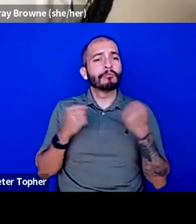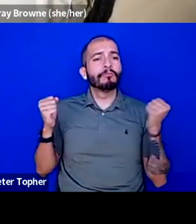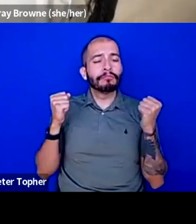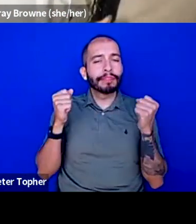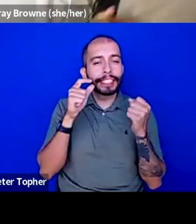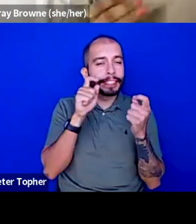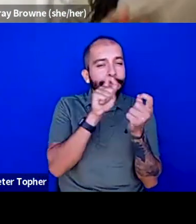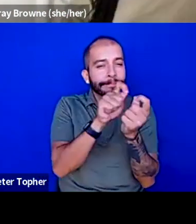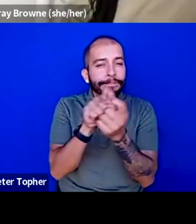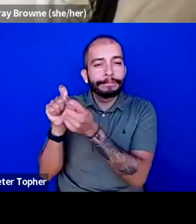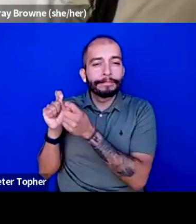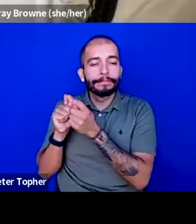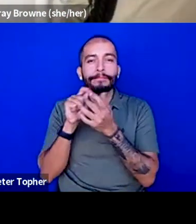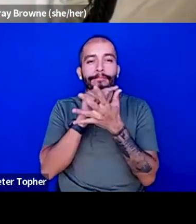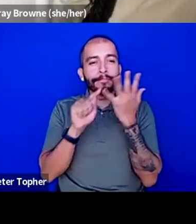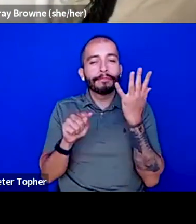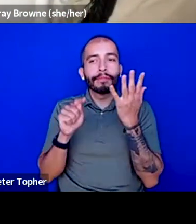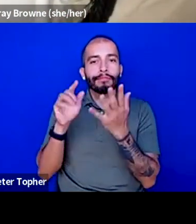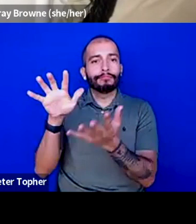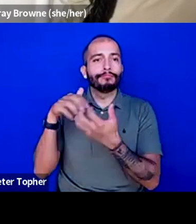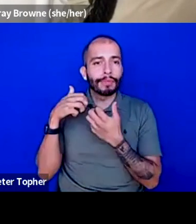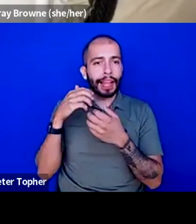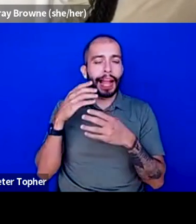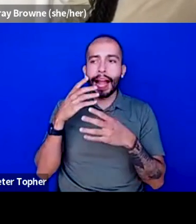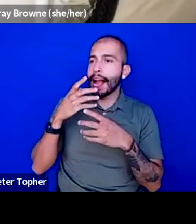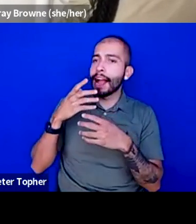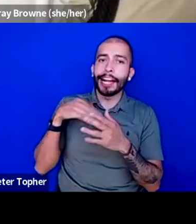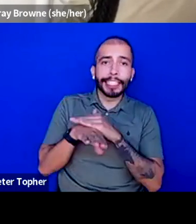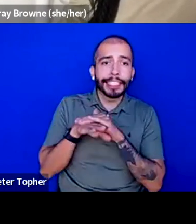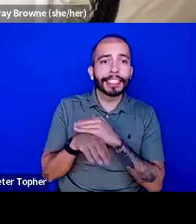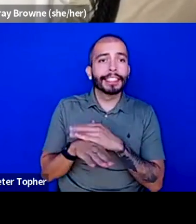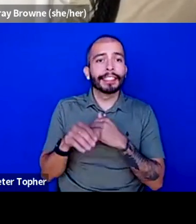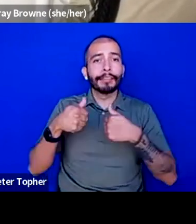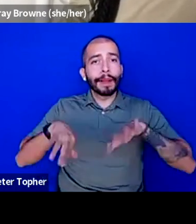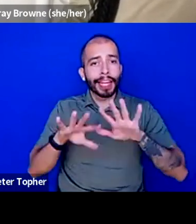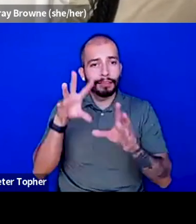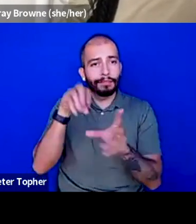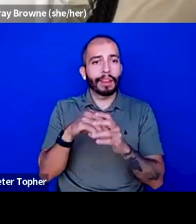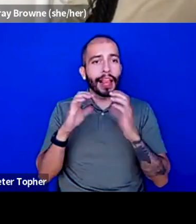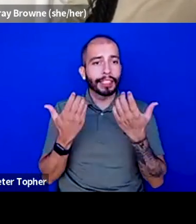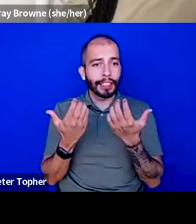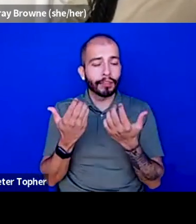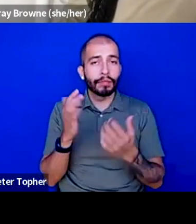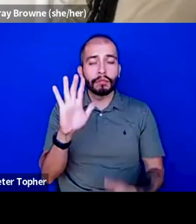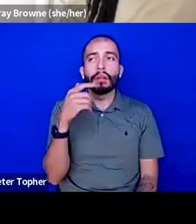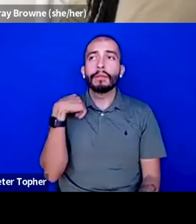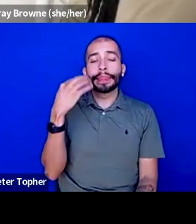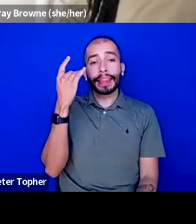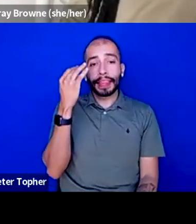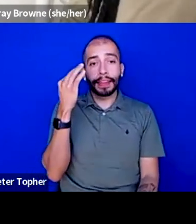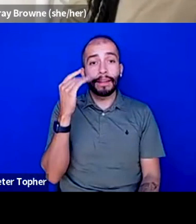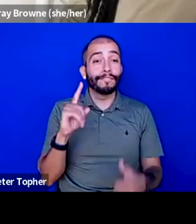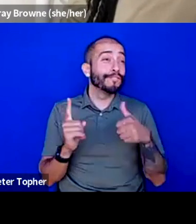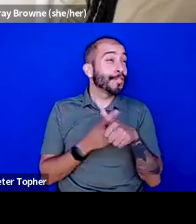Pardon me. And so when I think about sort of the first kind of relationship with academia, I think about how do we treat the individuals that show up in our spaces